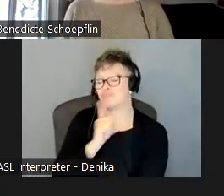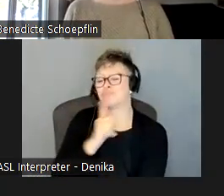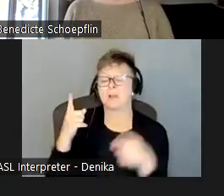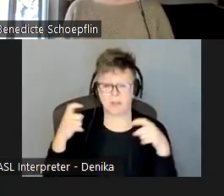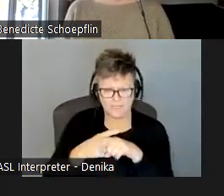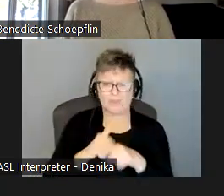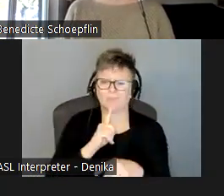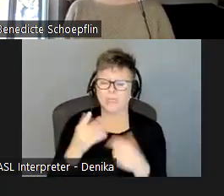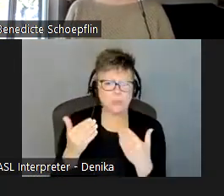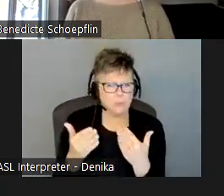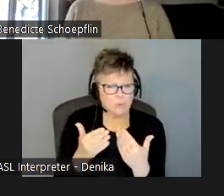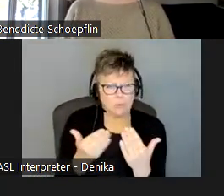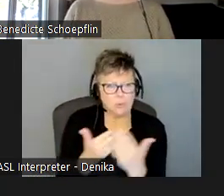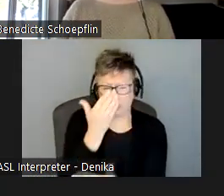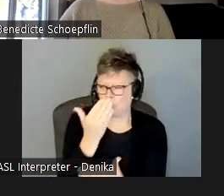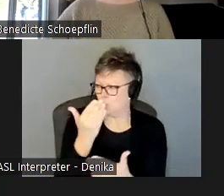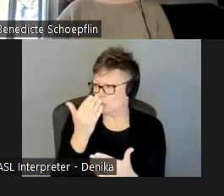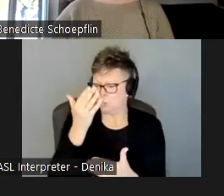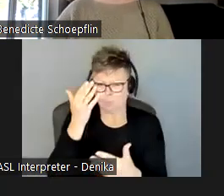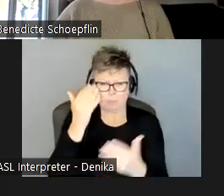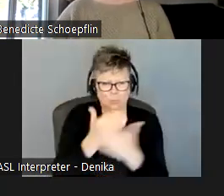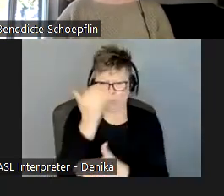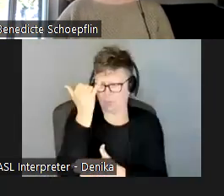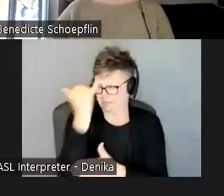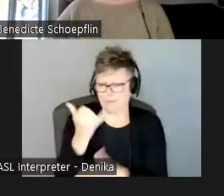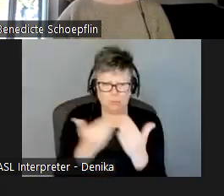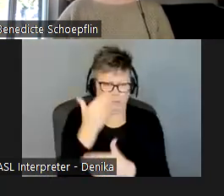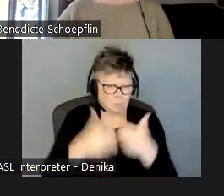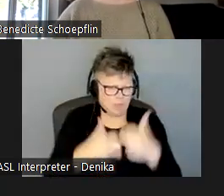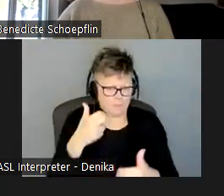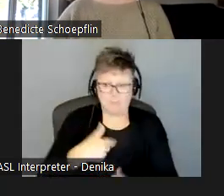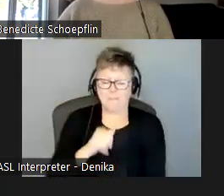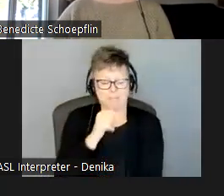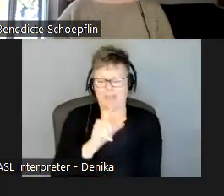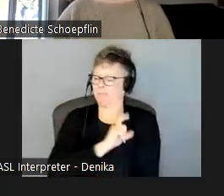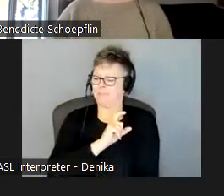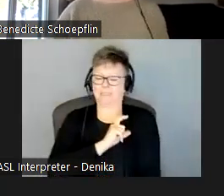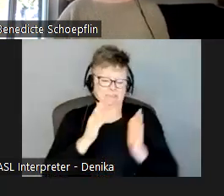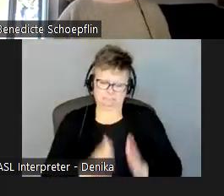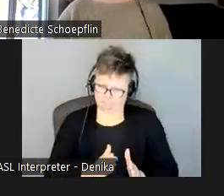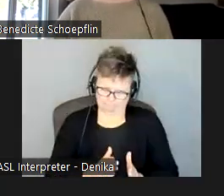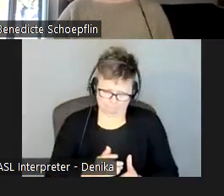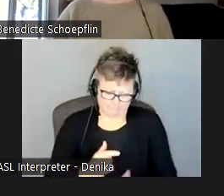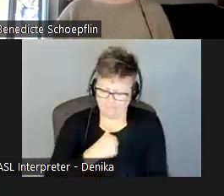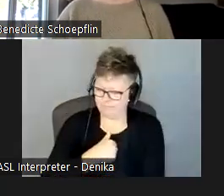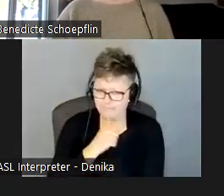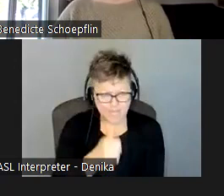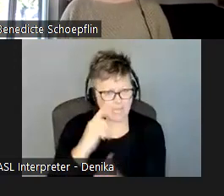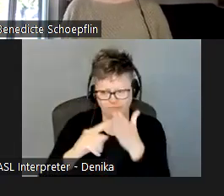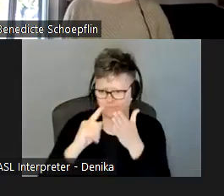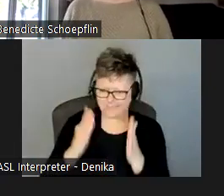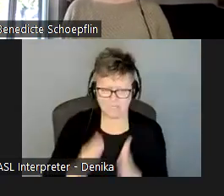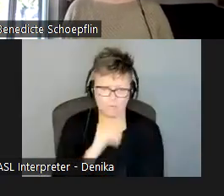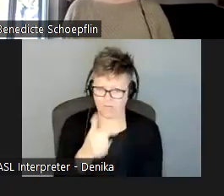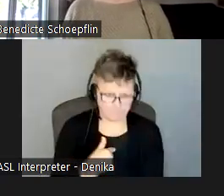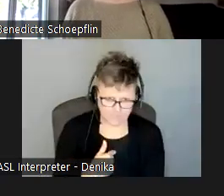law enforcement. I'm not a police officer, I'm not an investigator, but from what I've been told is that it's very